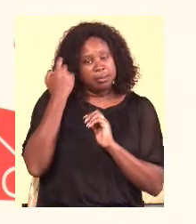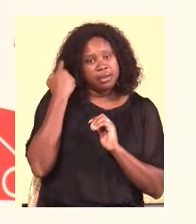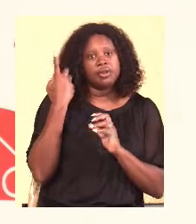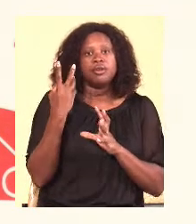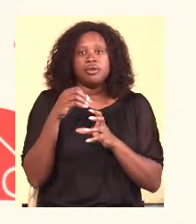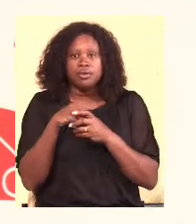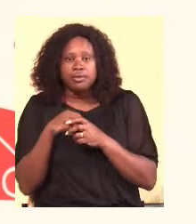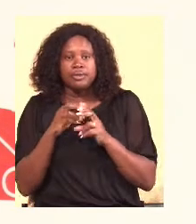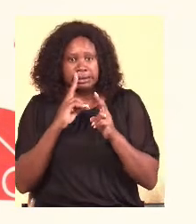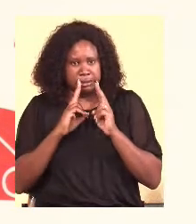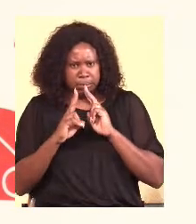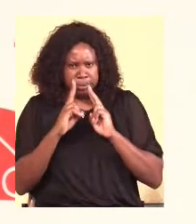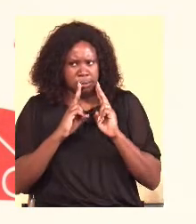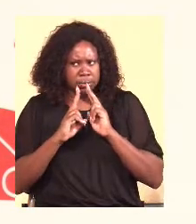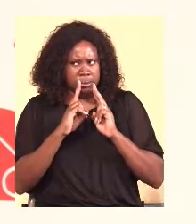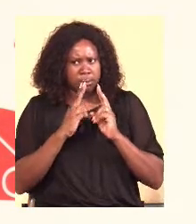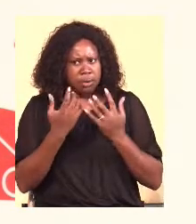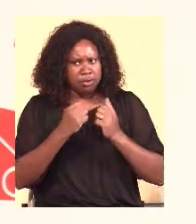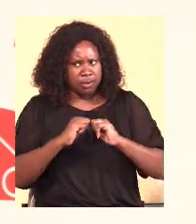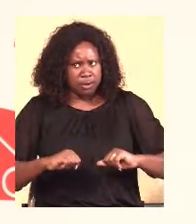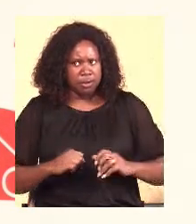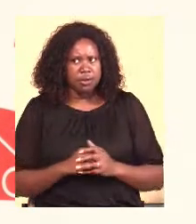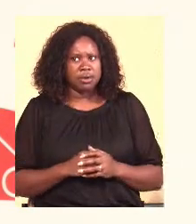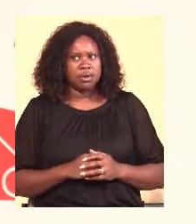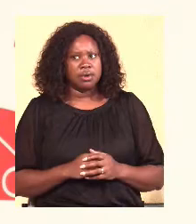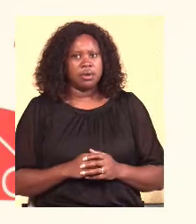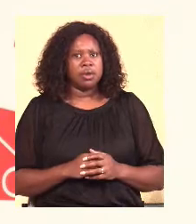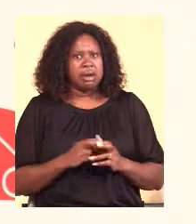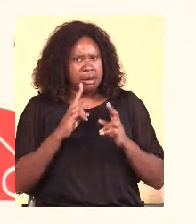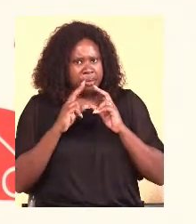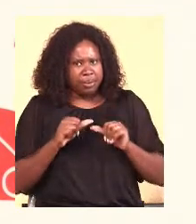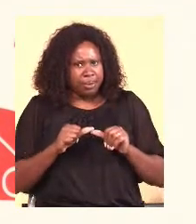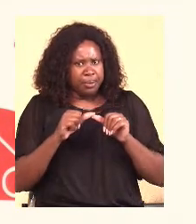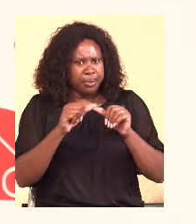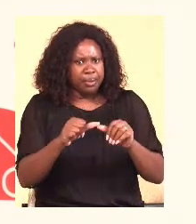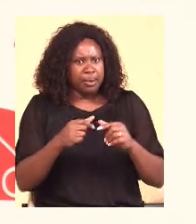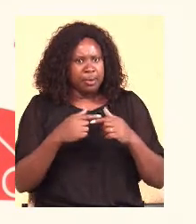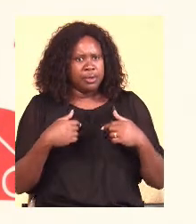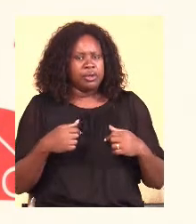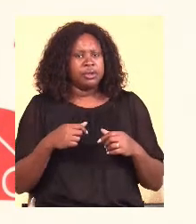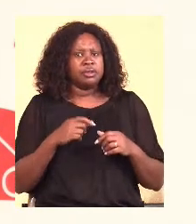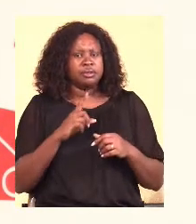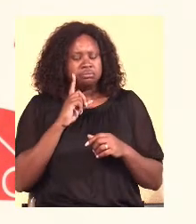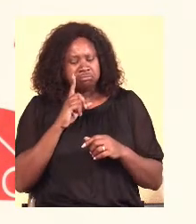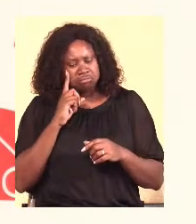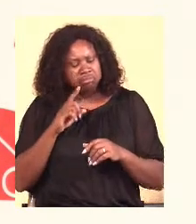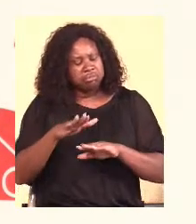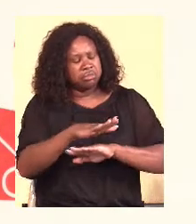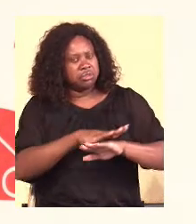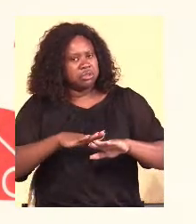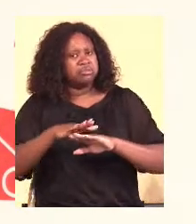engage and actually have a position. Negotiations are ongoing. We are monitoring the situation,